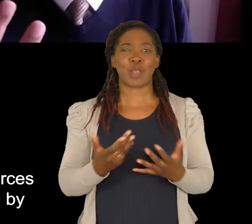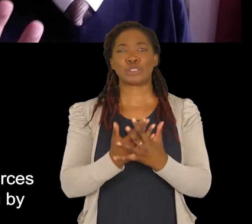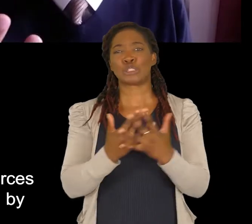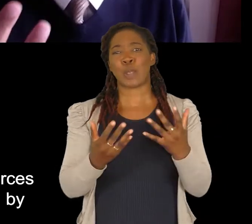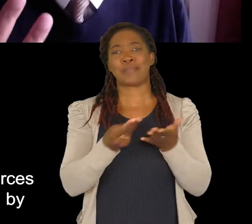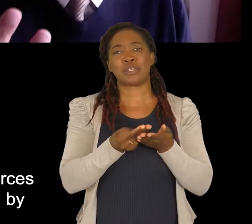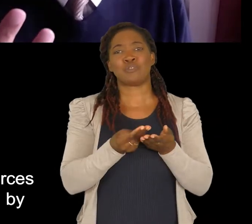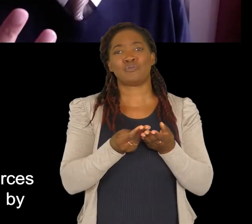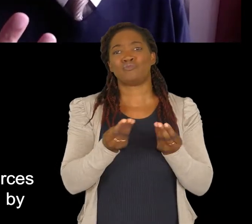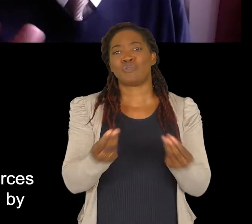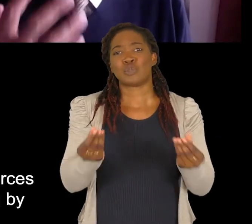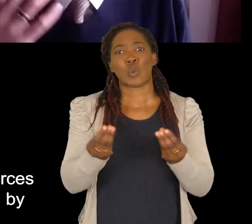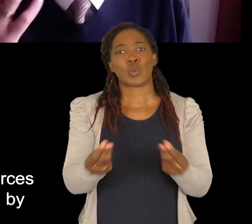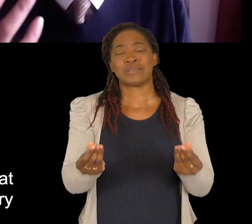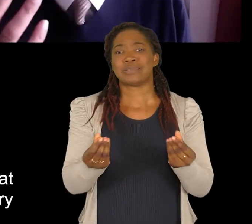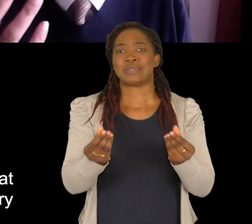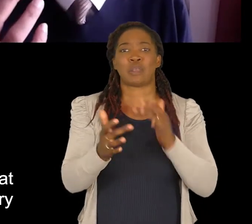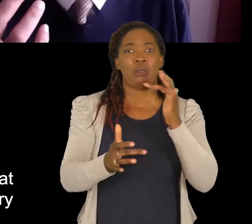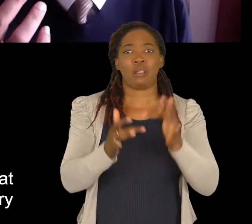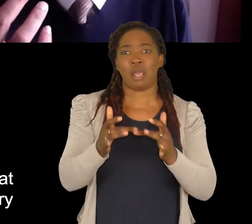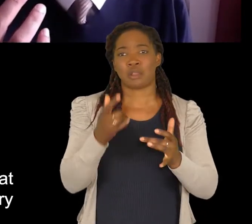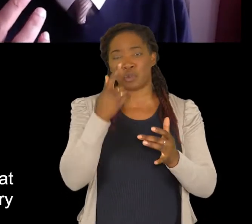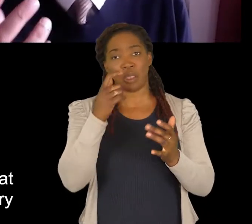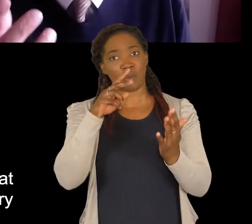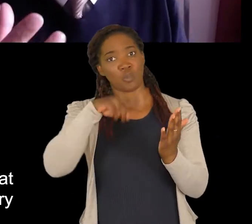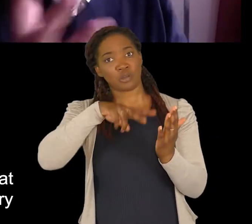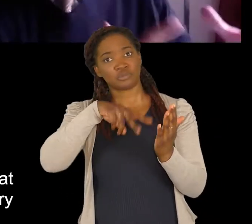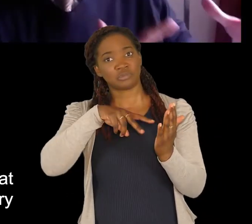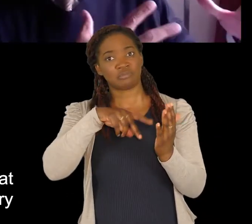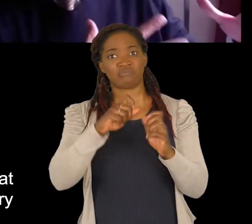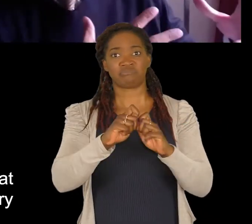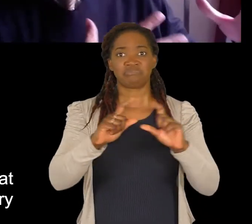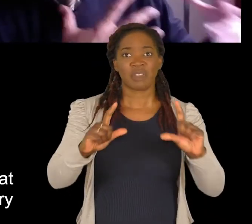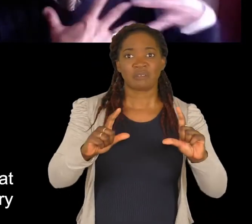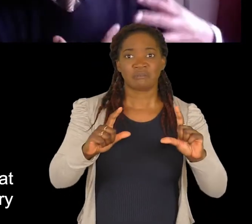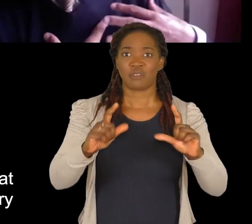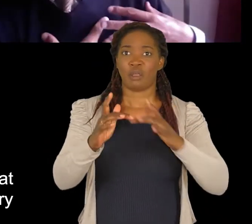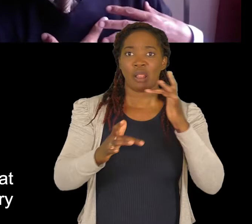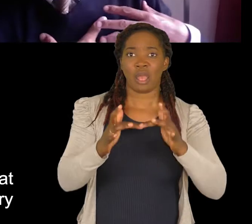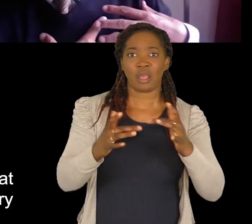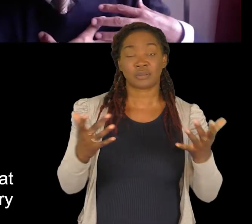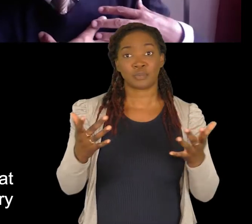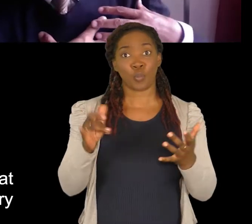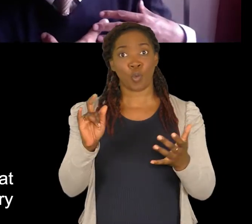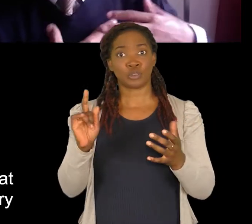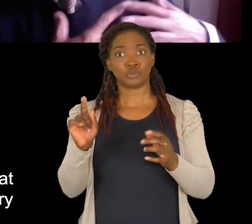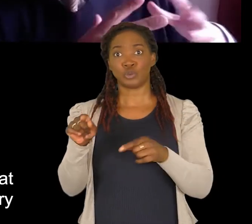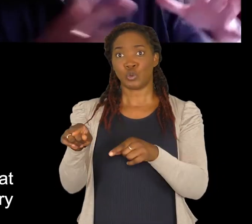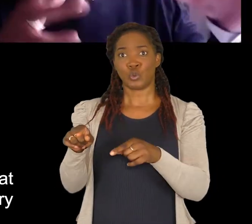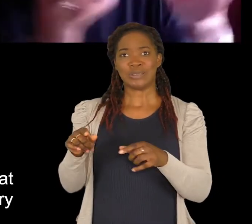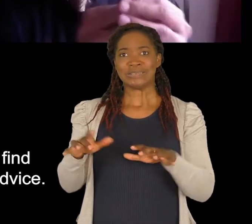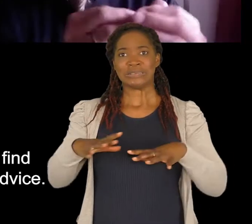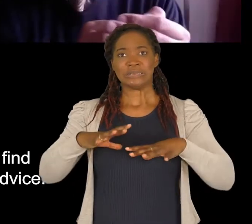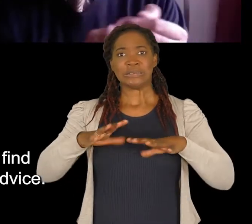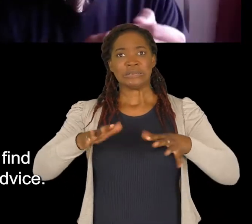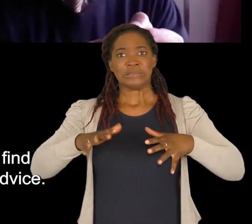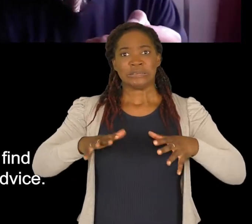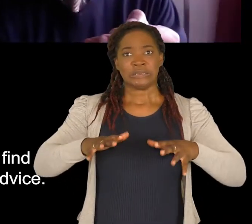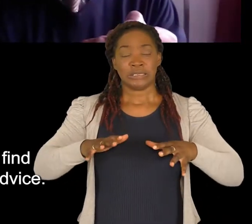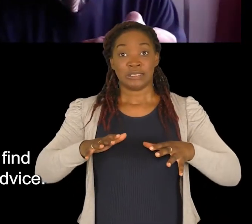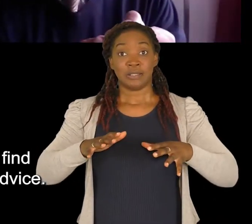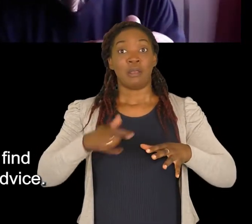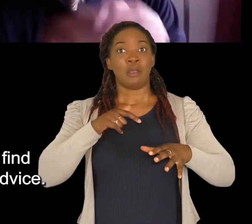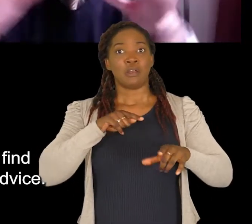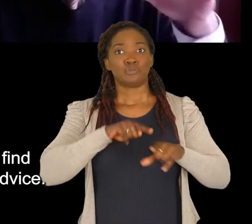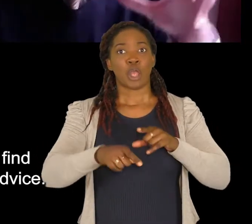online. It's phenomenal what you can learn just by watching videos from people. Find out what it is that you may be uncomfortable with. Try and plug that